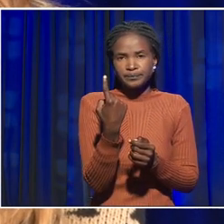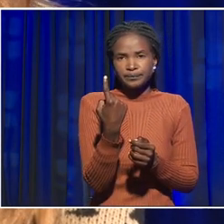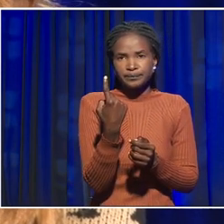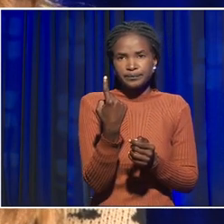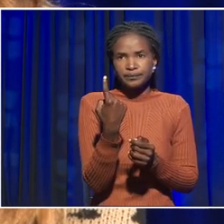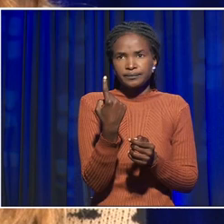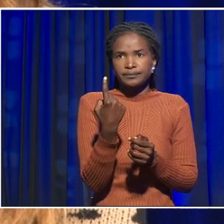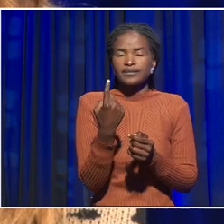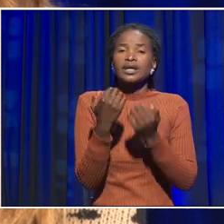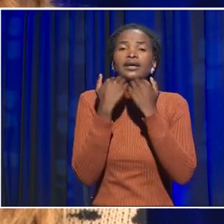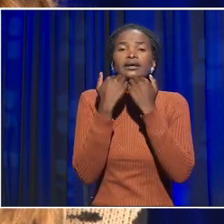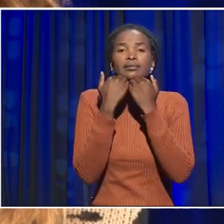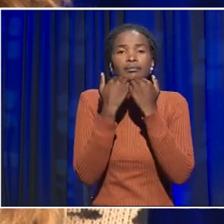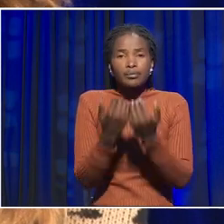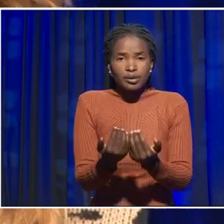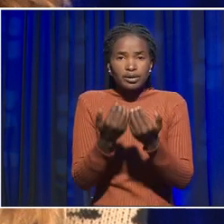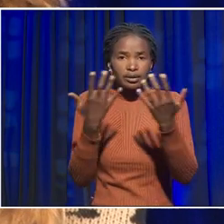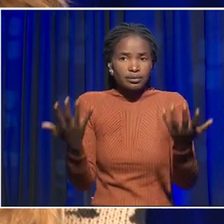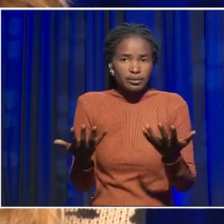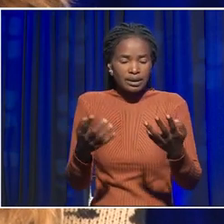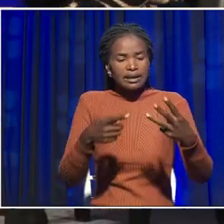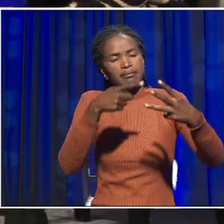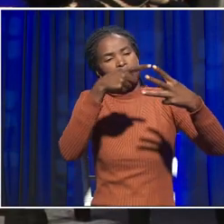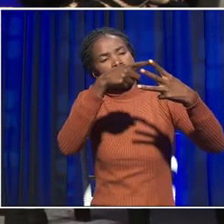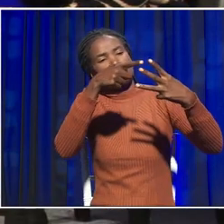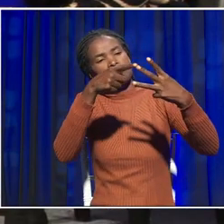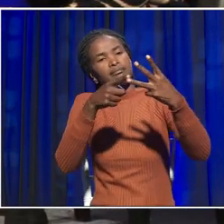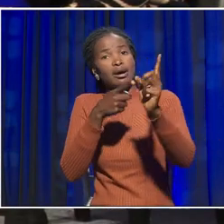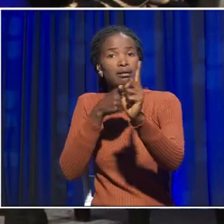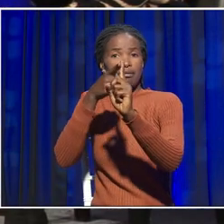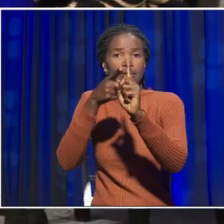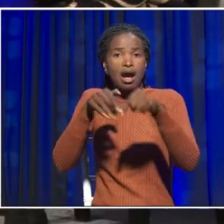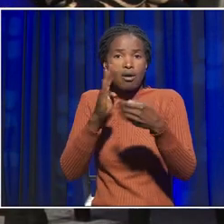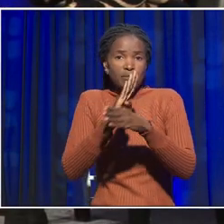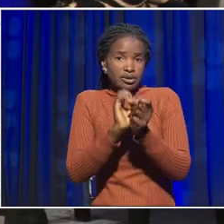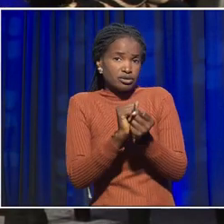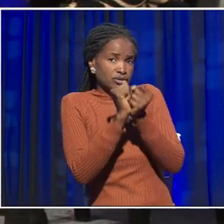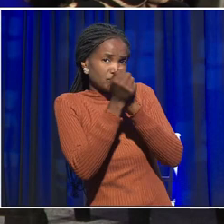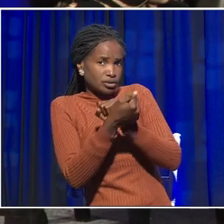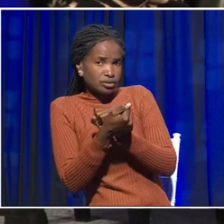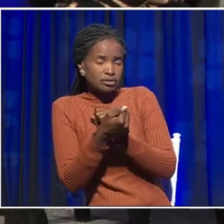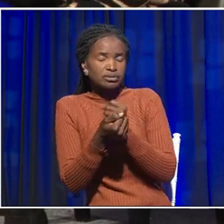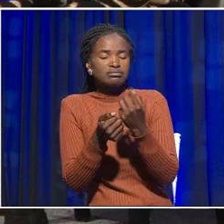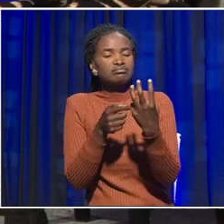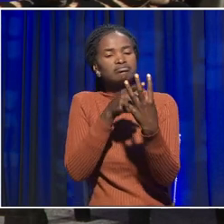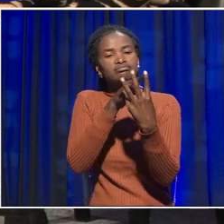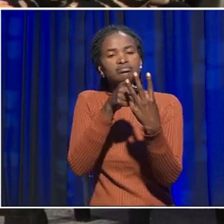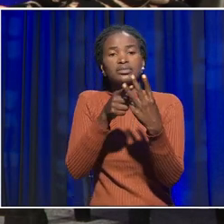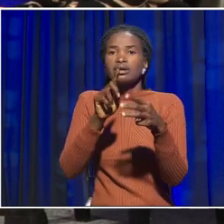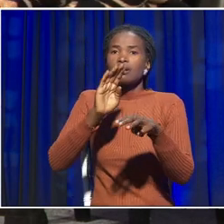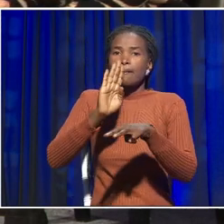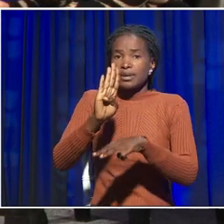is the most symbolic in terms of having the three pillars of transformation in one place is BBC